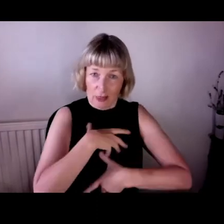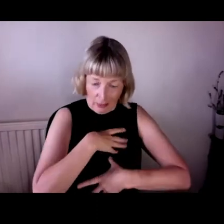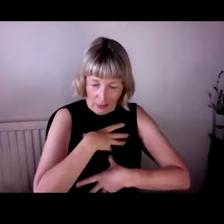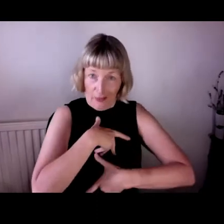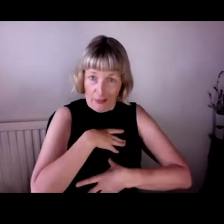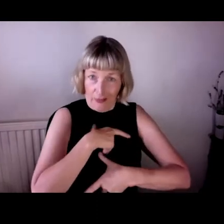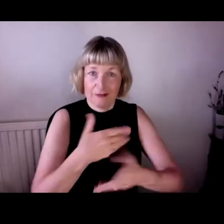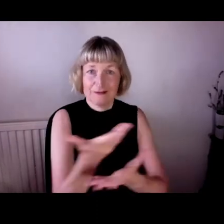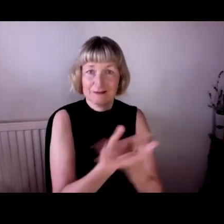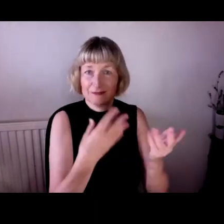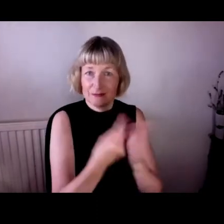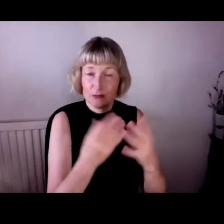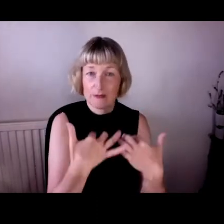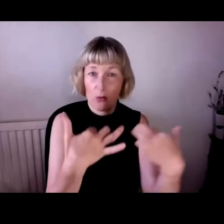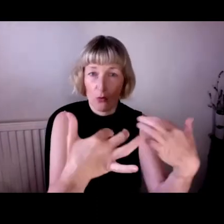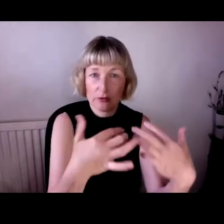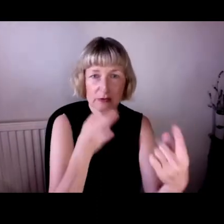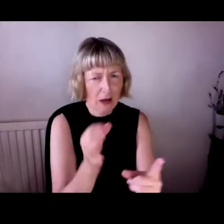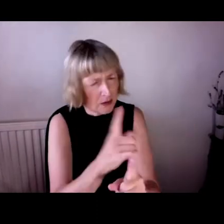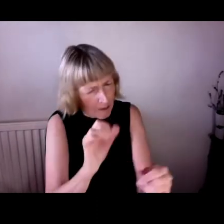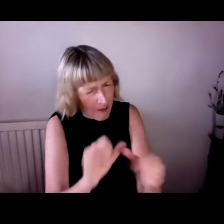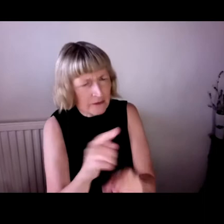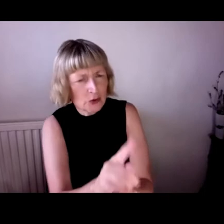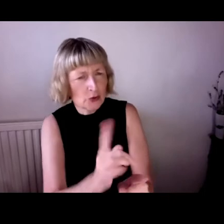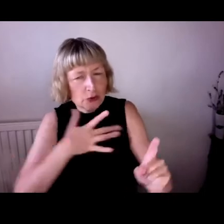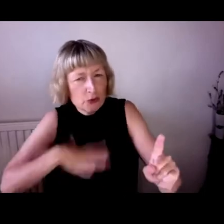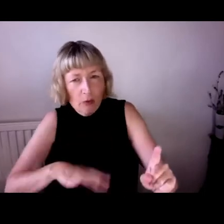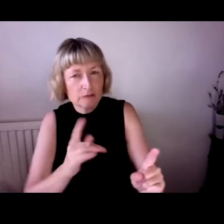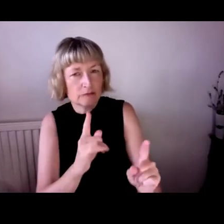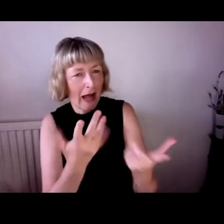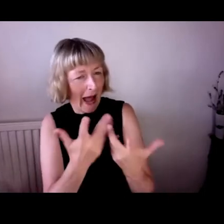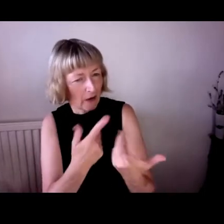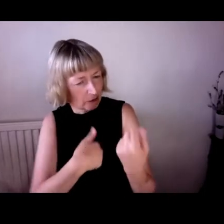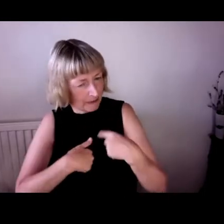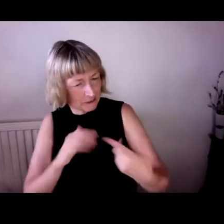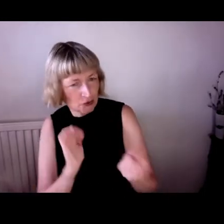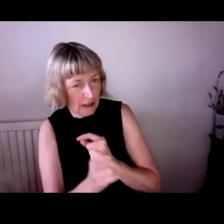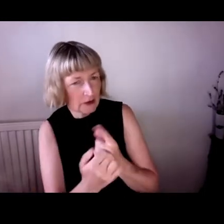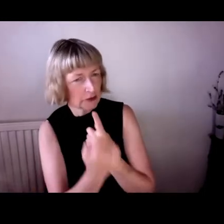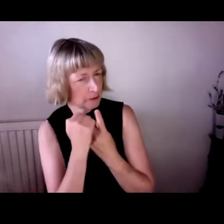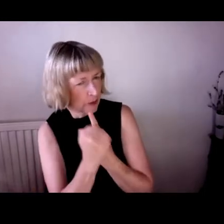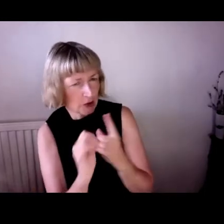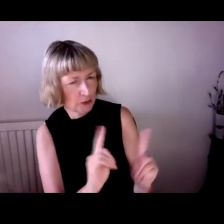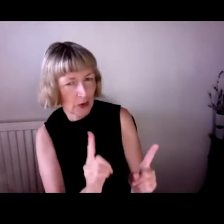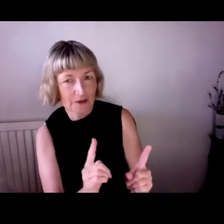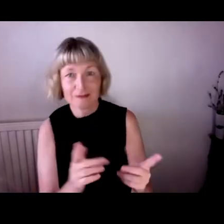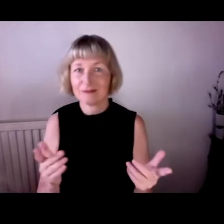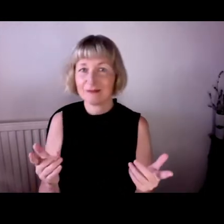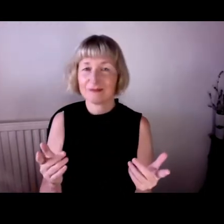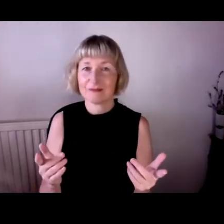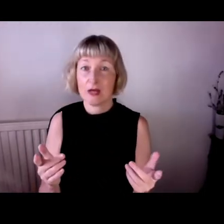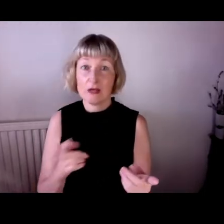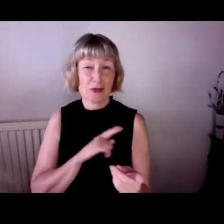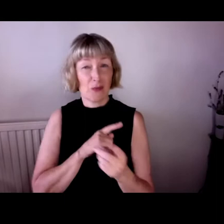about what works best for them. And as a result, you can find very many